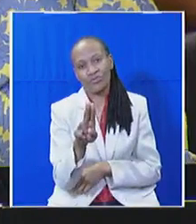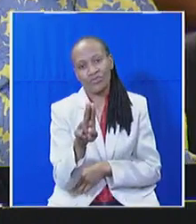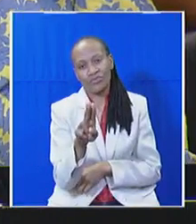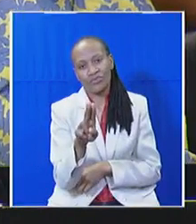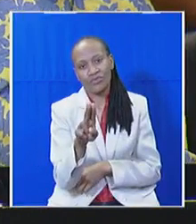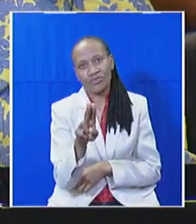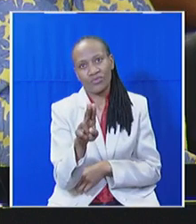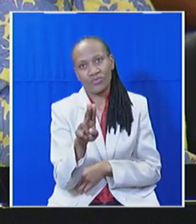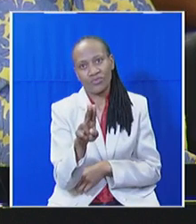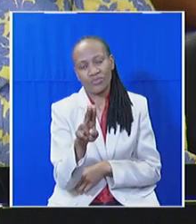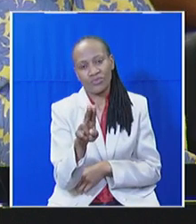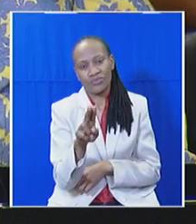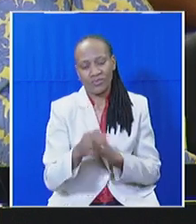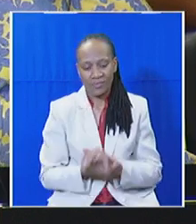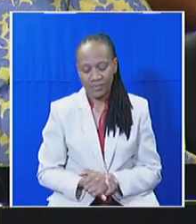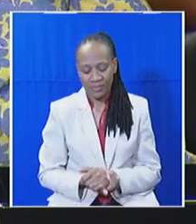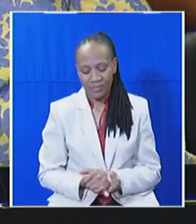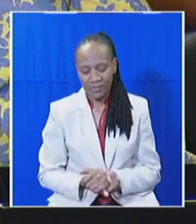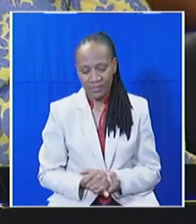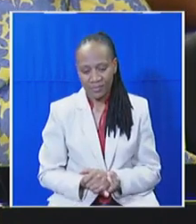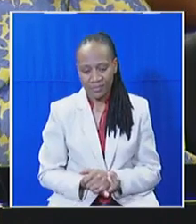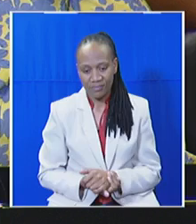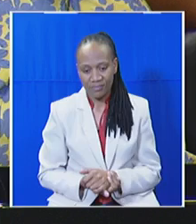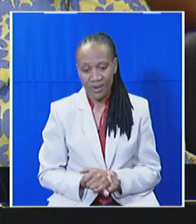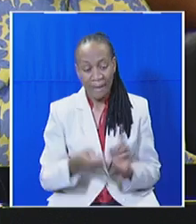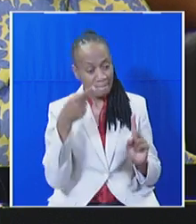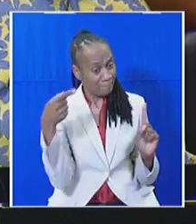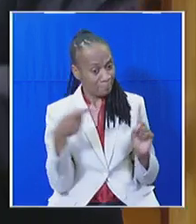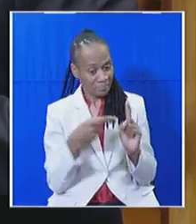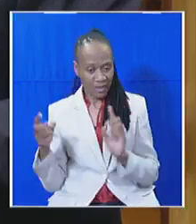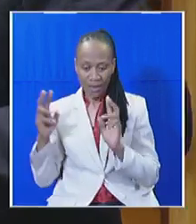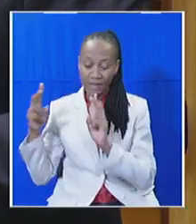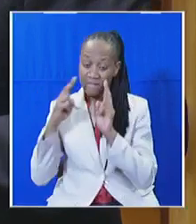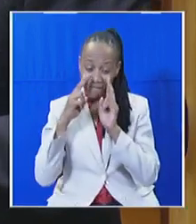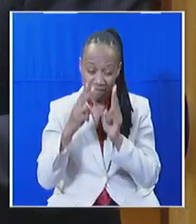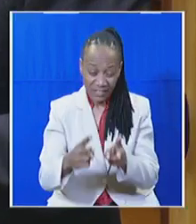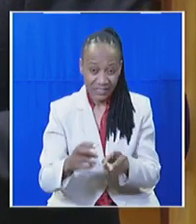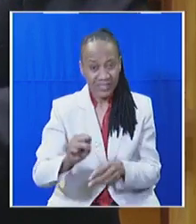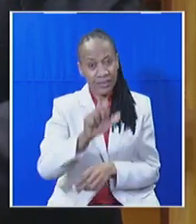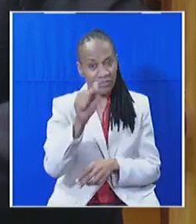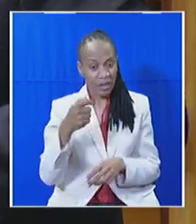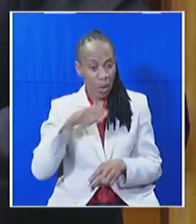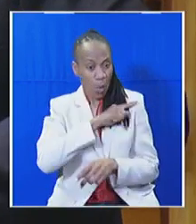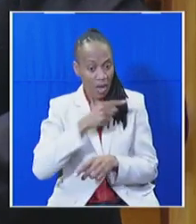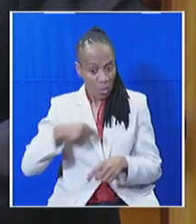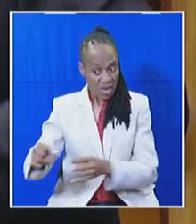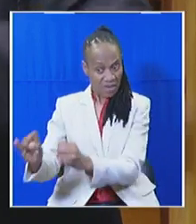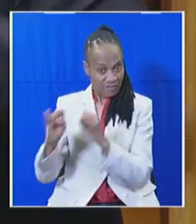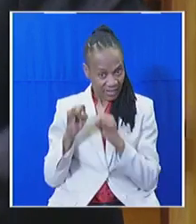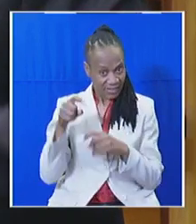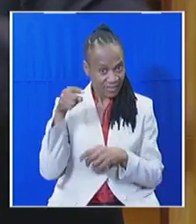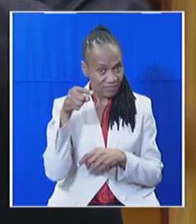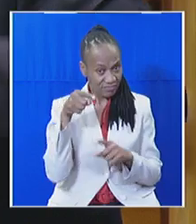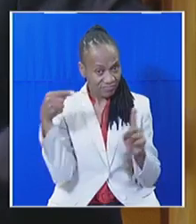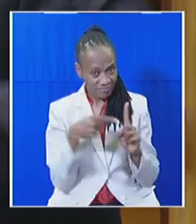That is the difference, my brother. Bashir did not come to South Africa on the invitation of South Africa. He came here